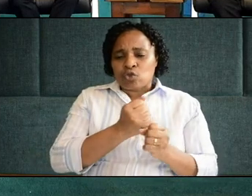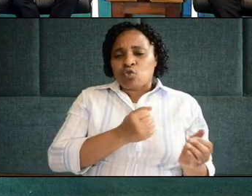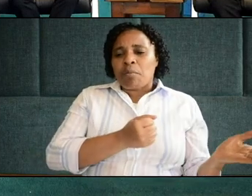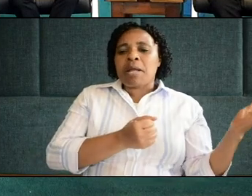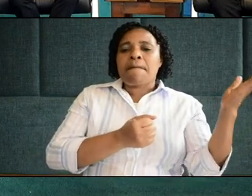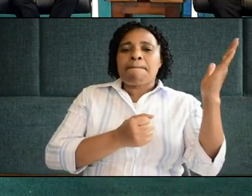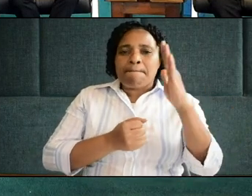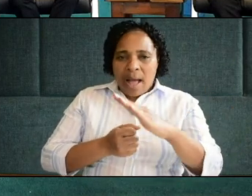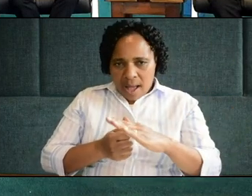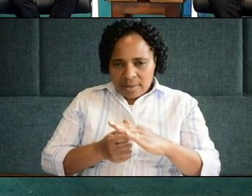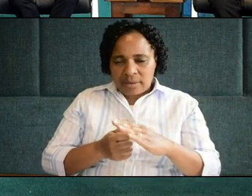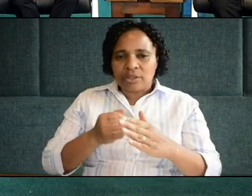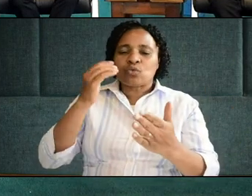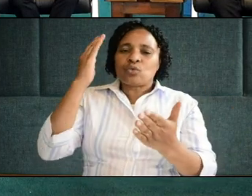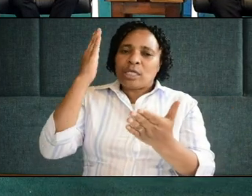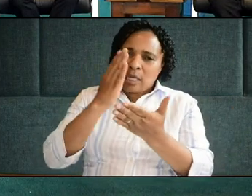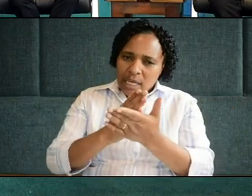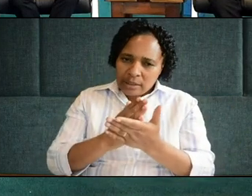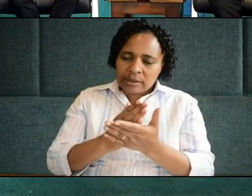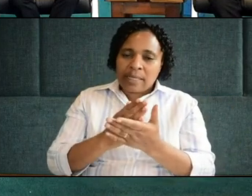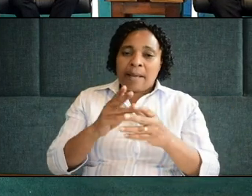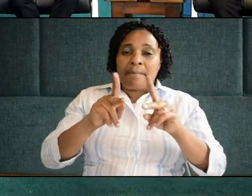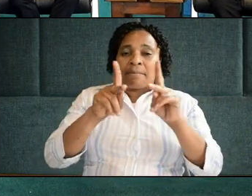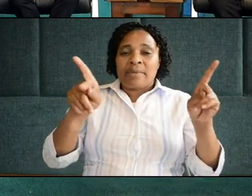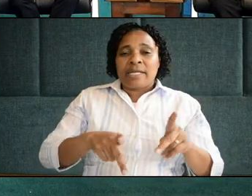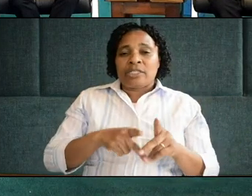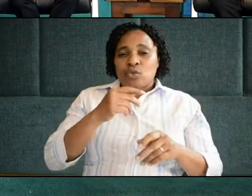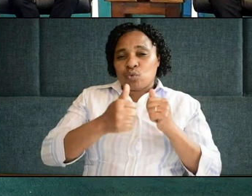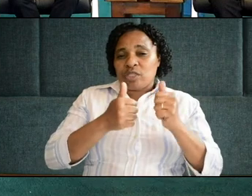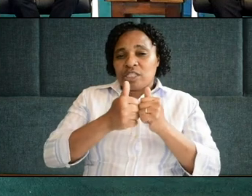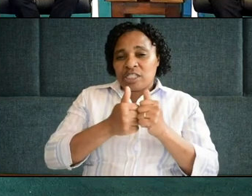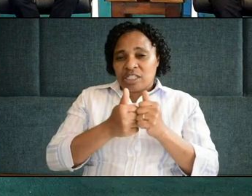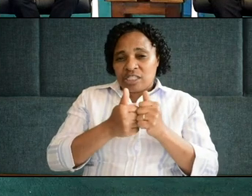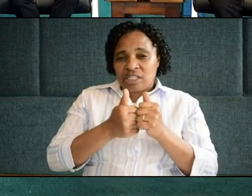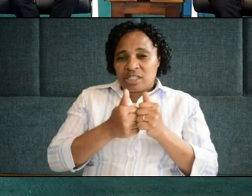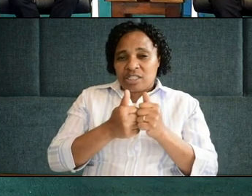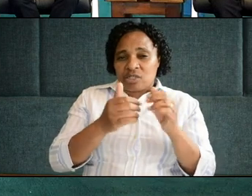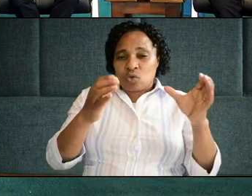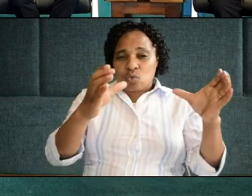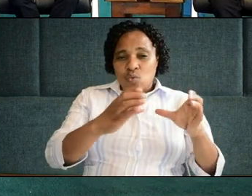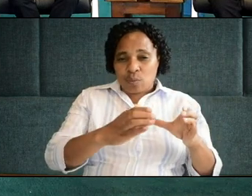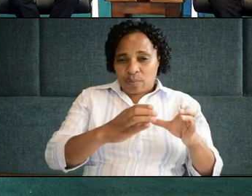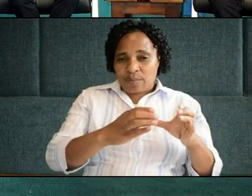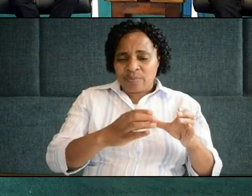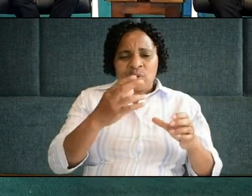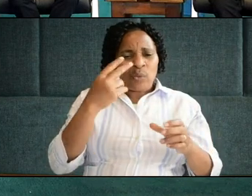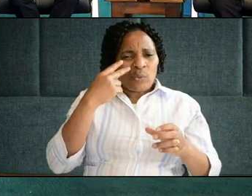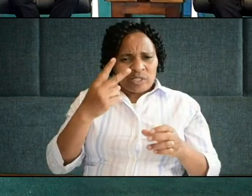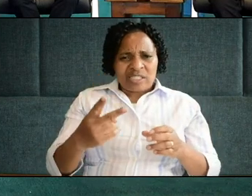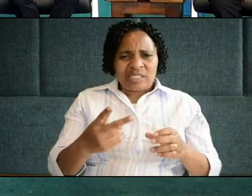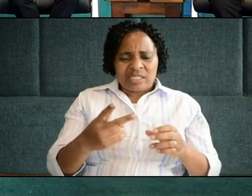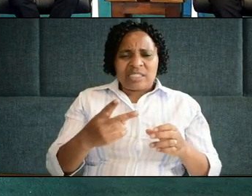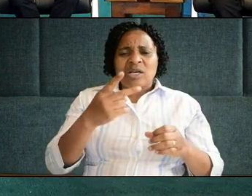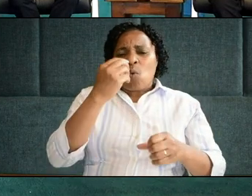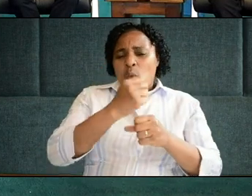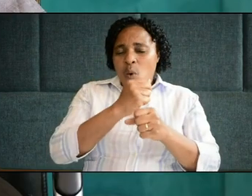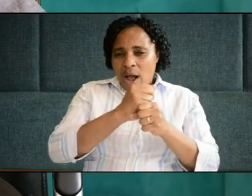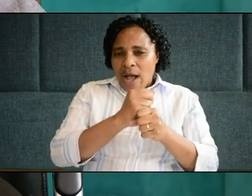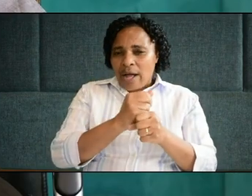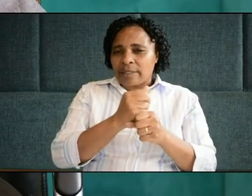to the right place, which is his fold. And we see that we have a role to play